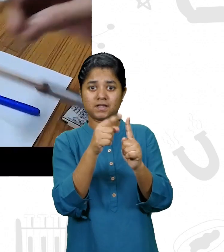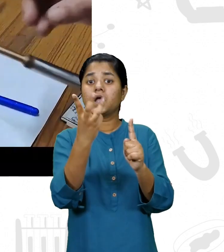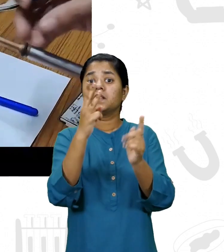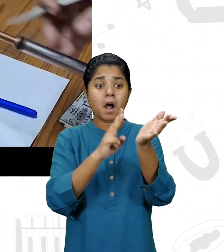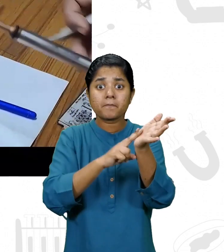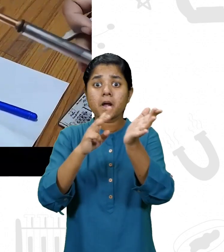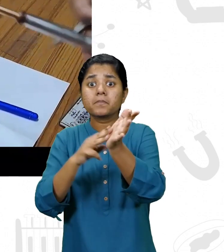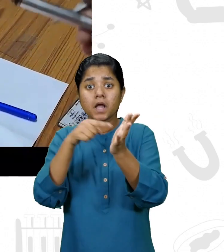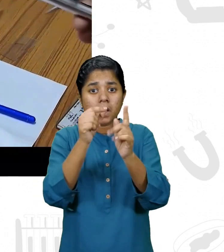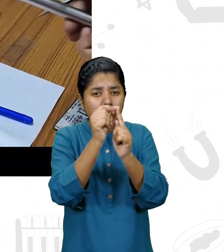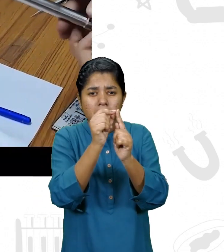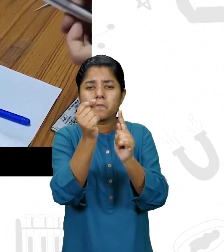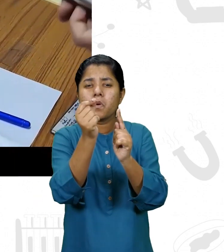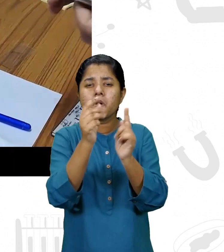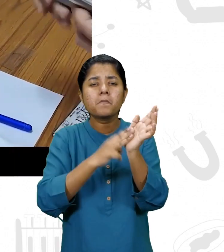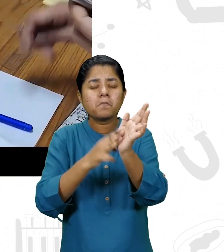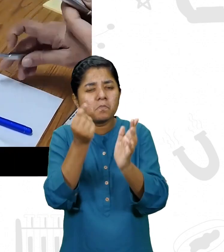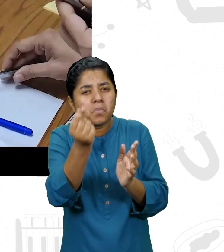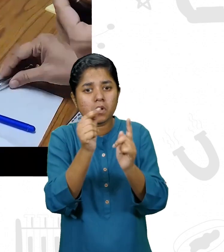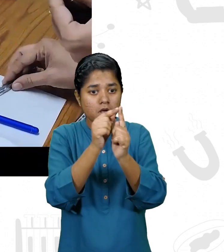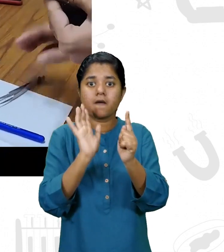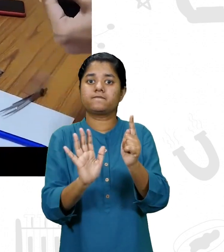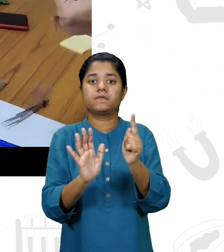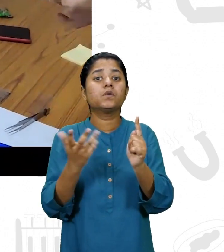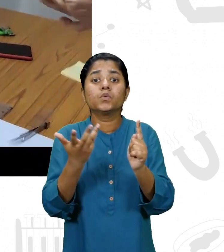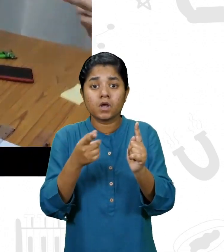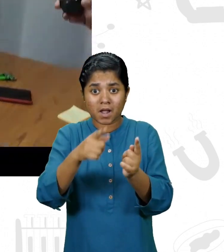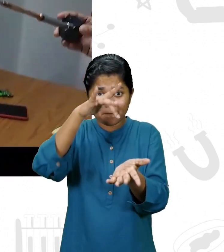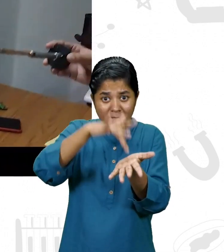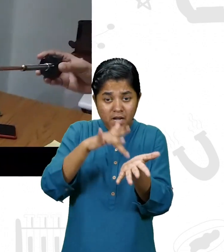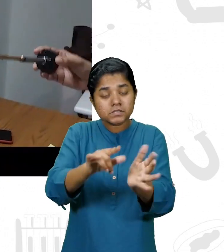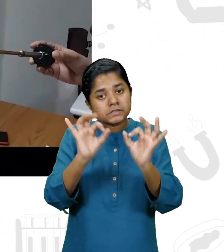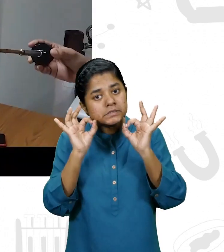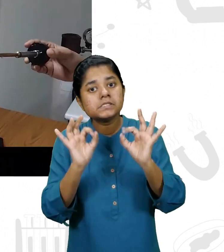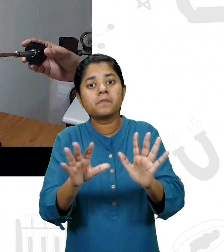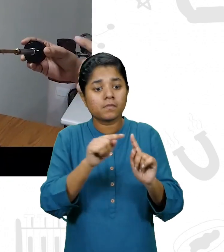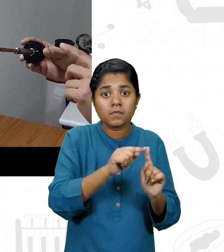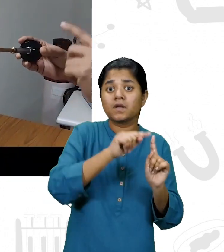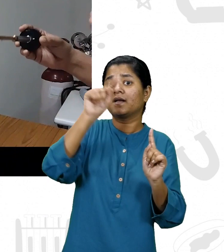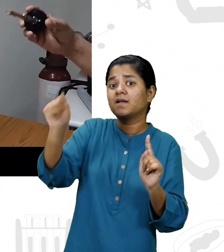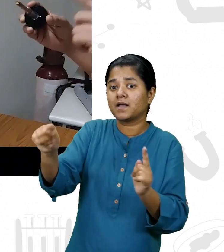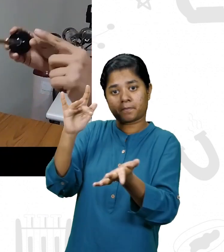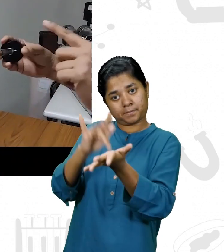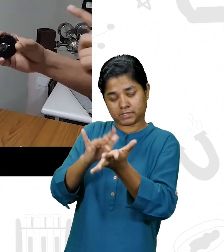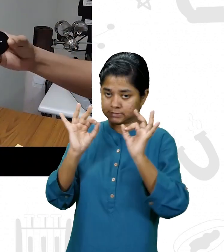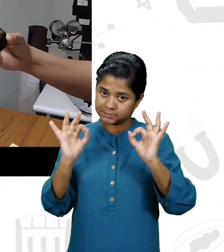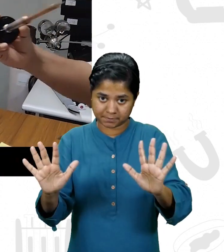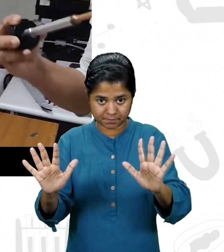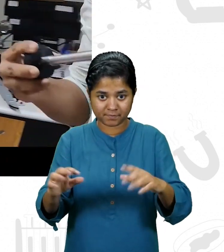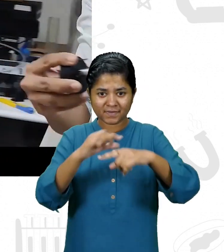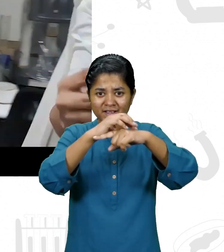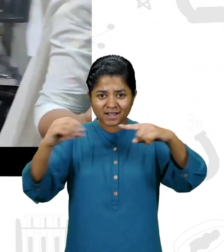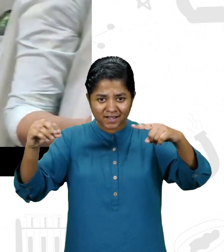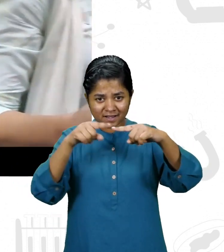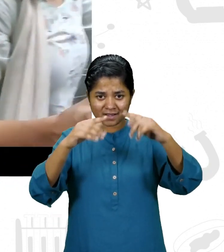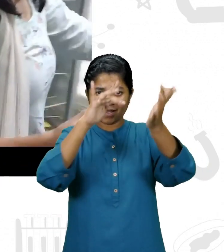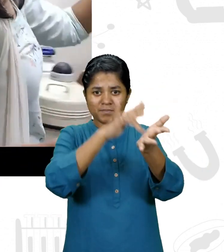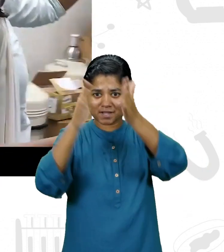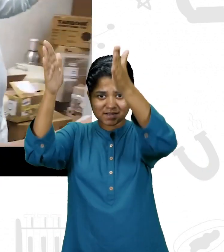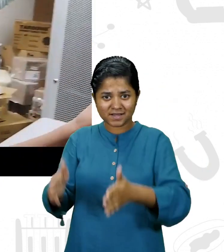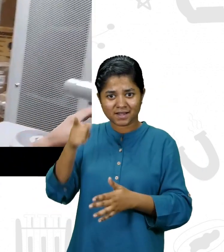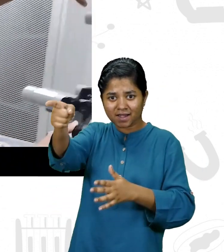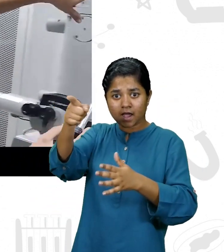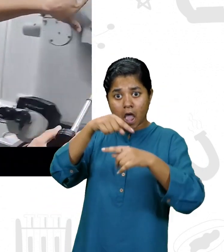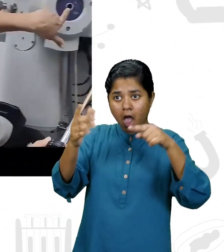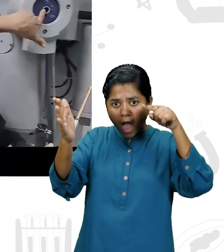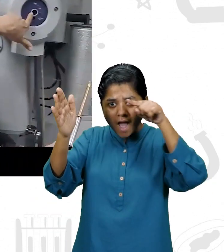this grid onto this, and once you place your grid, which now contains your sample, this goes straight into